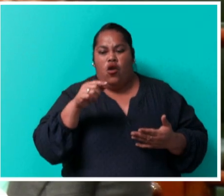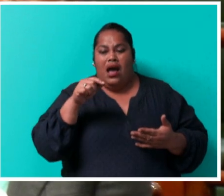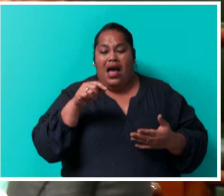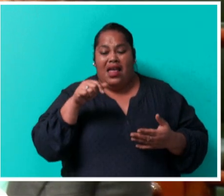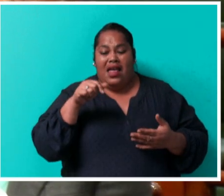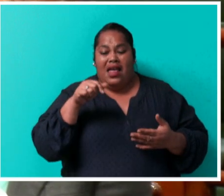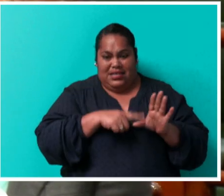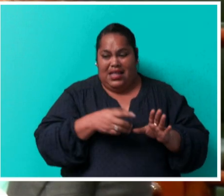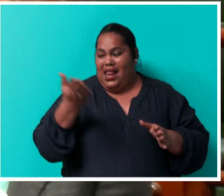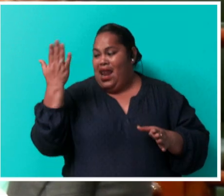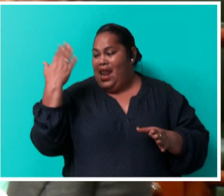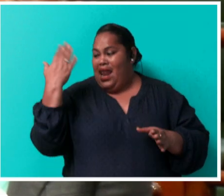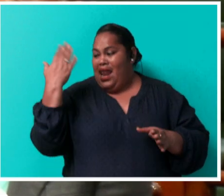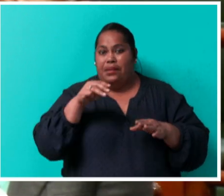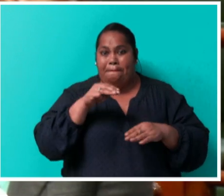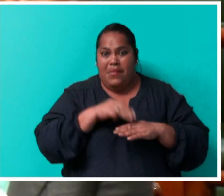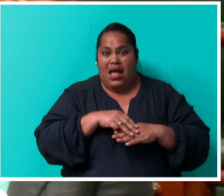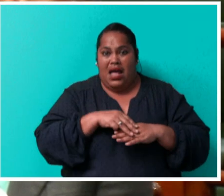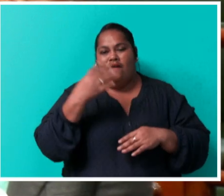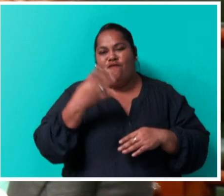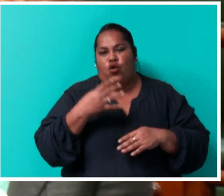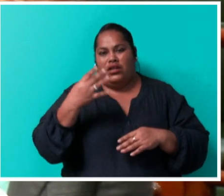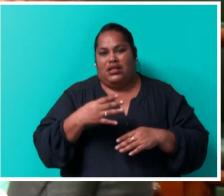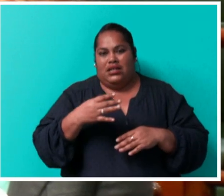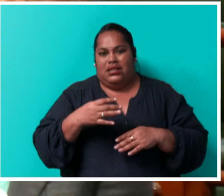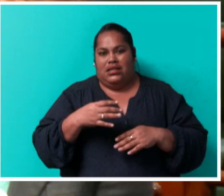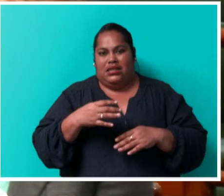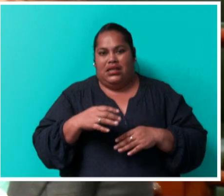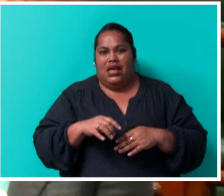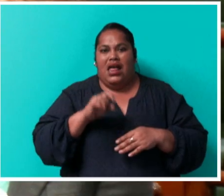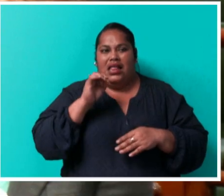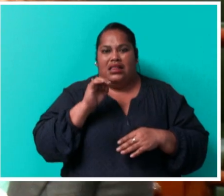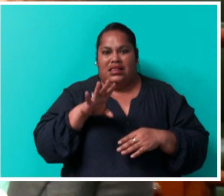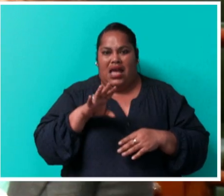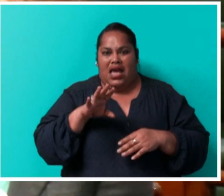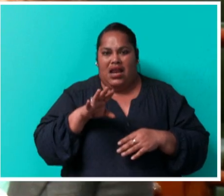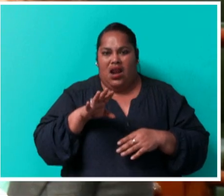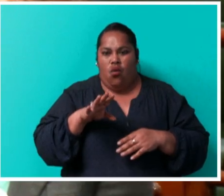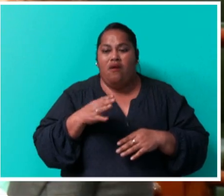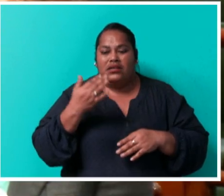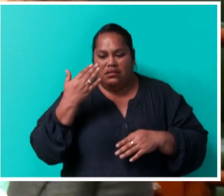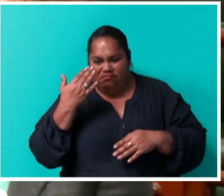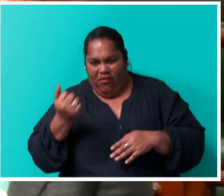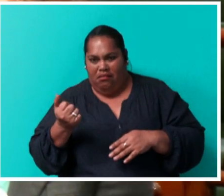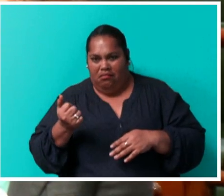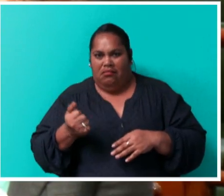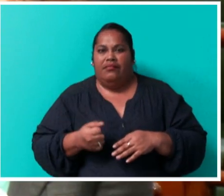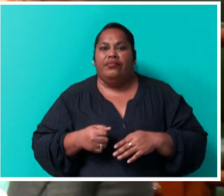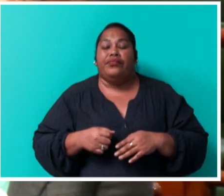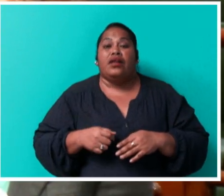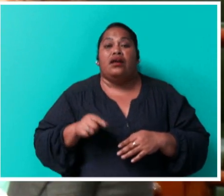last month, there were 14 cases, and of which 10 were detected. Mr. Speaker,